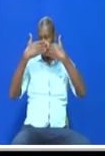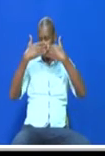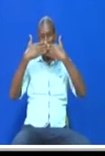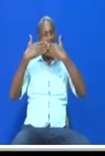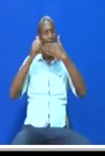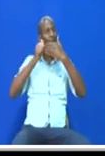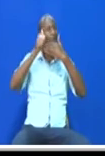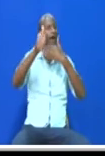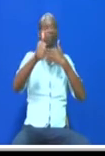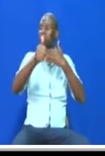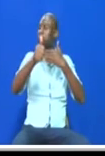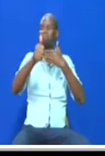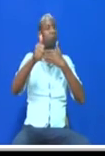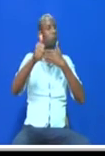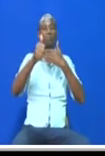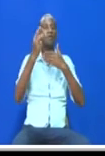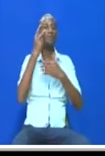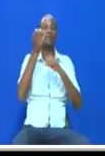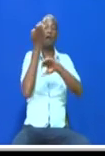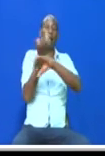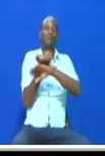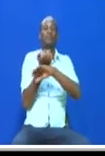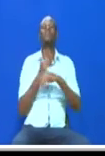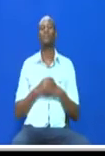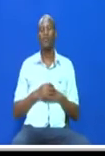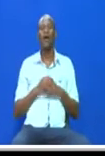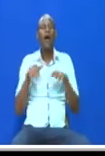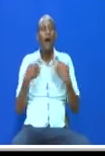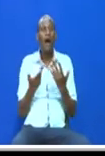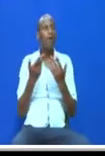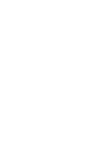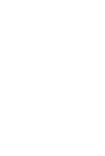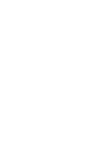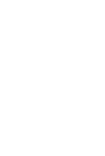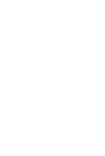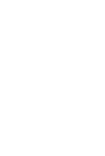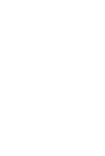objects cannot be focused clearly. How is this corrected?